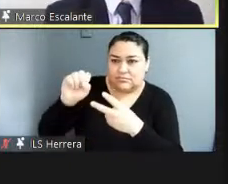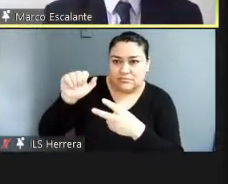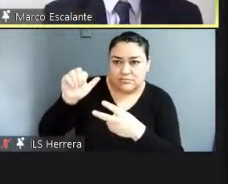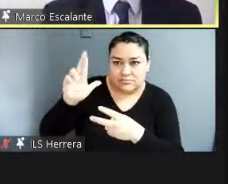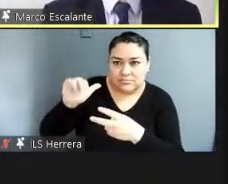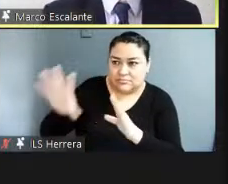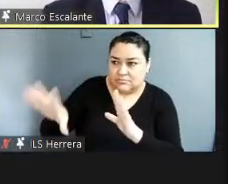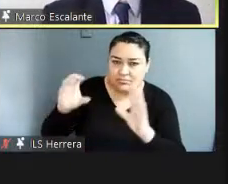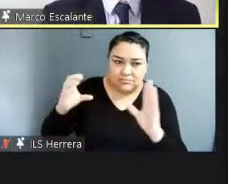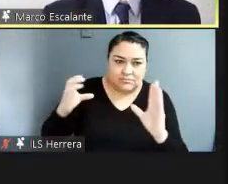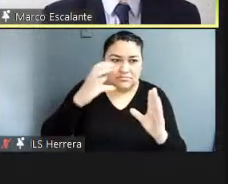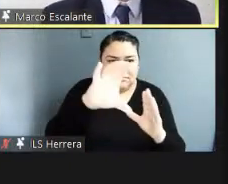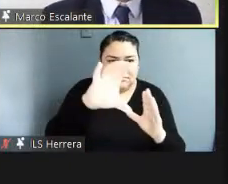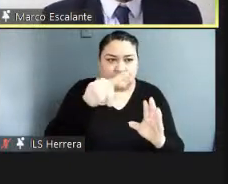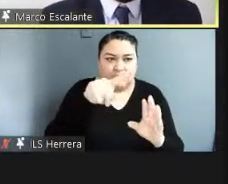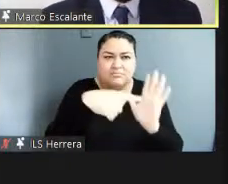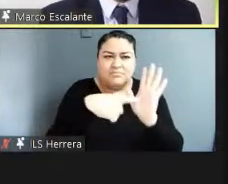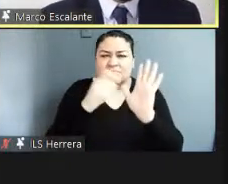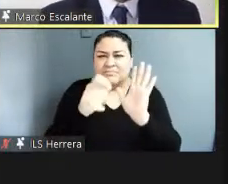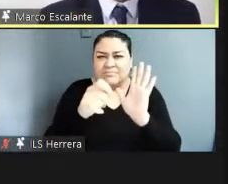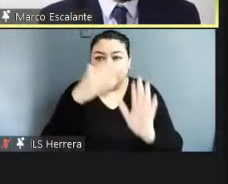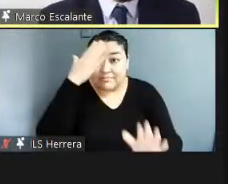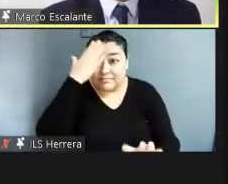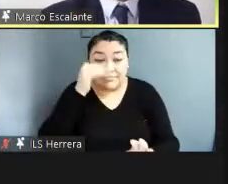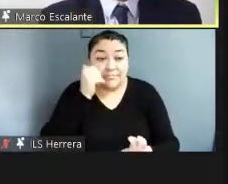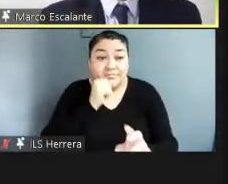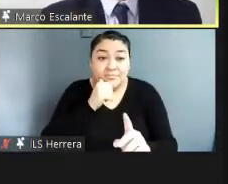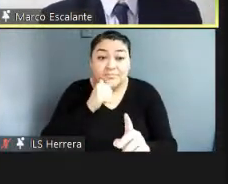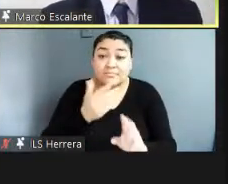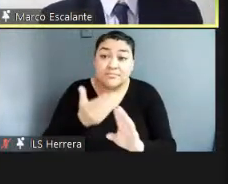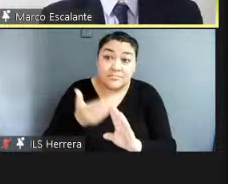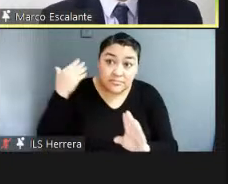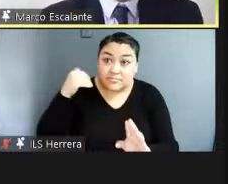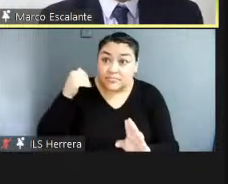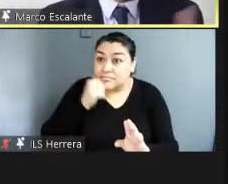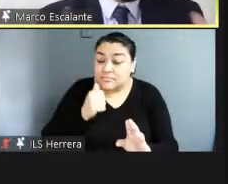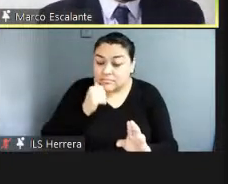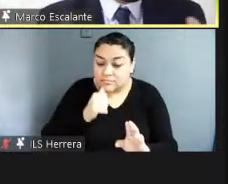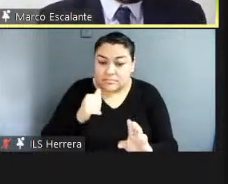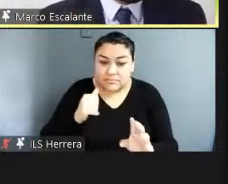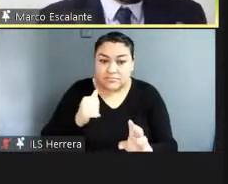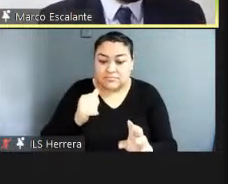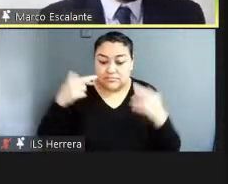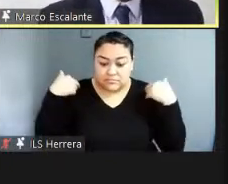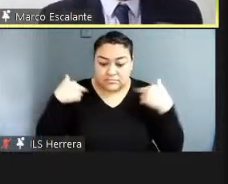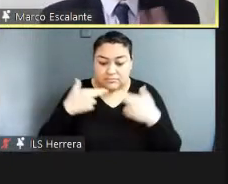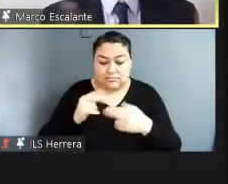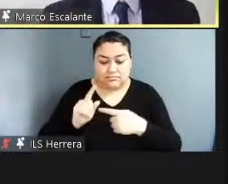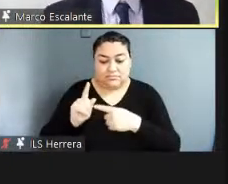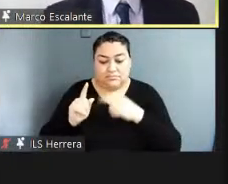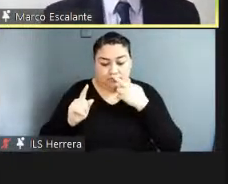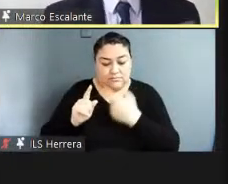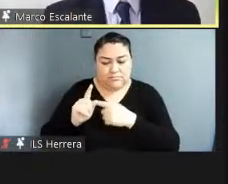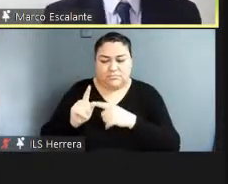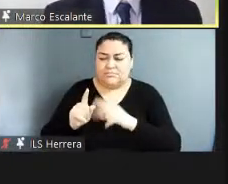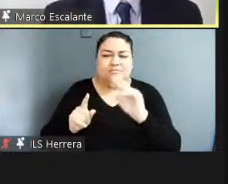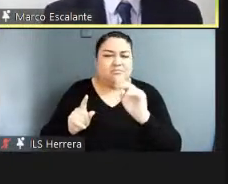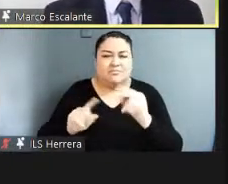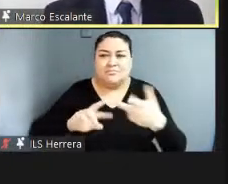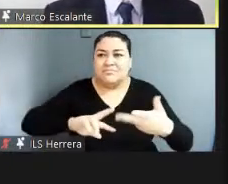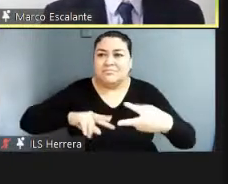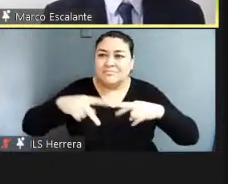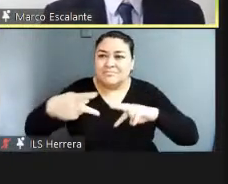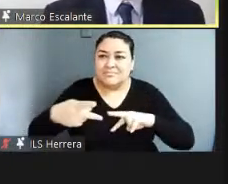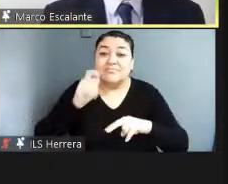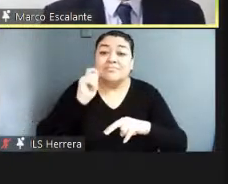I'm quoting this from Dr. Durante and Dr. Sara. We need to use a learning-based approach. Students need